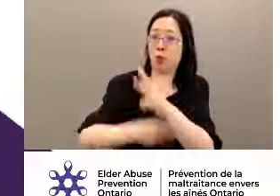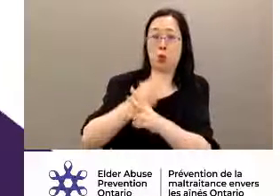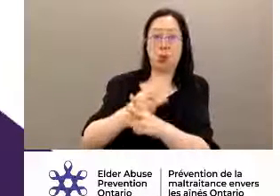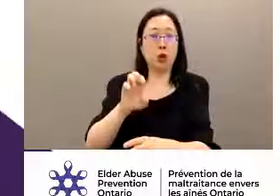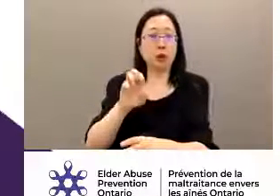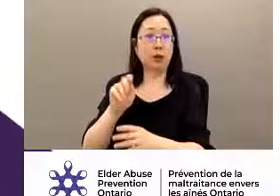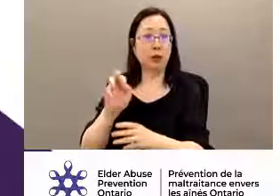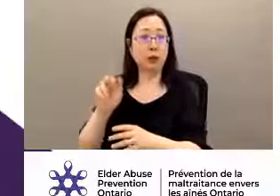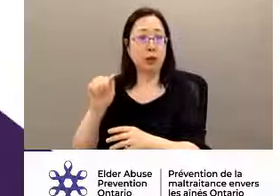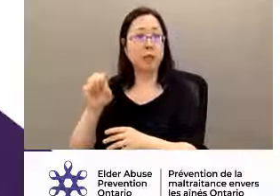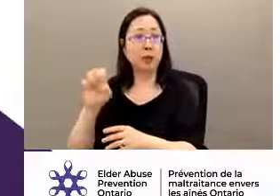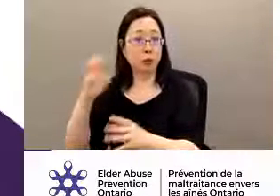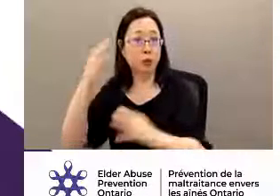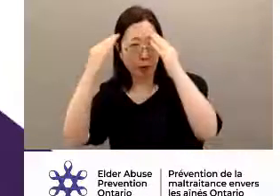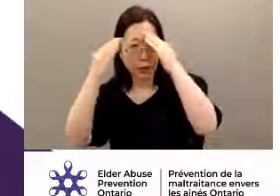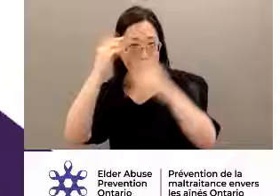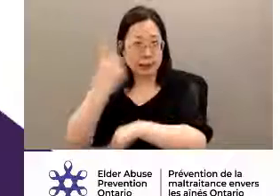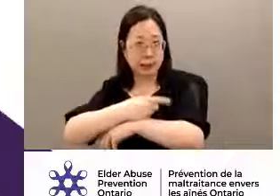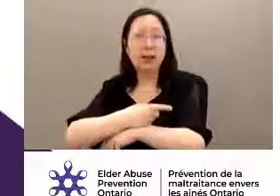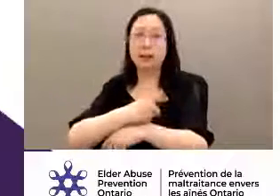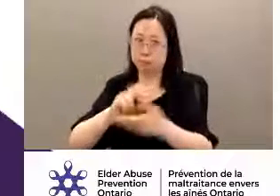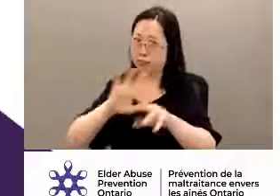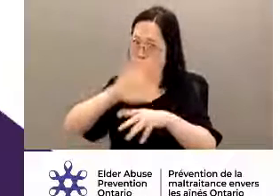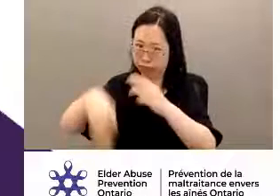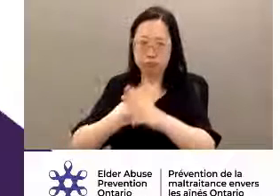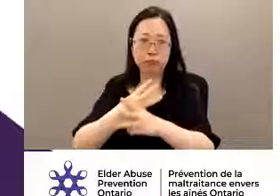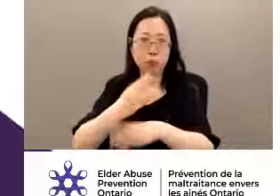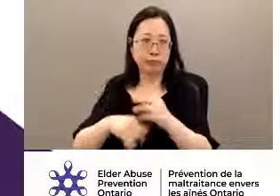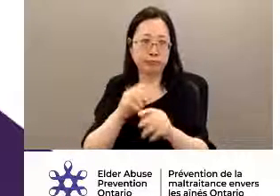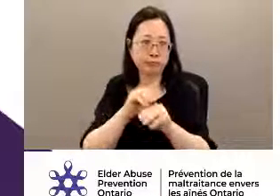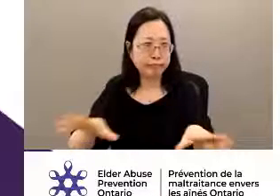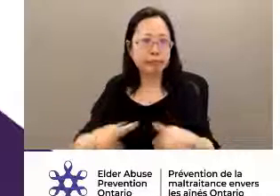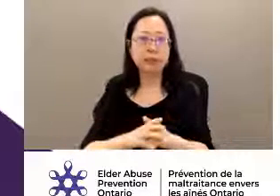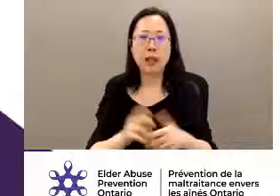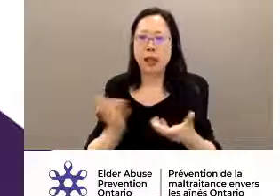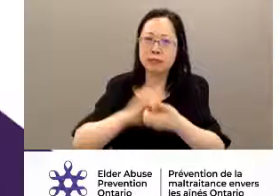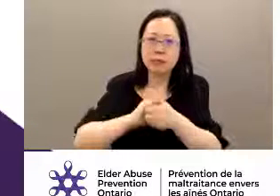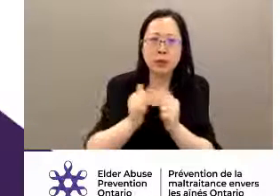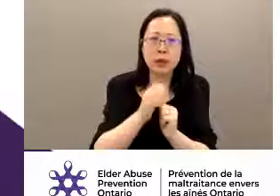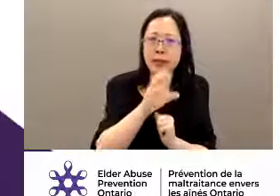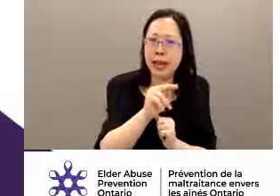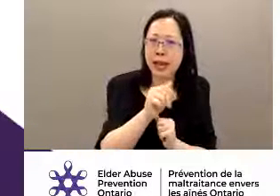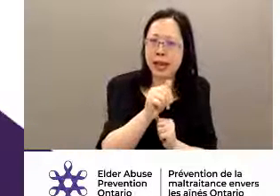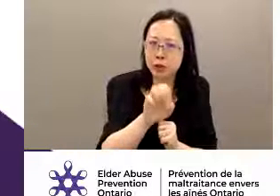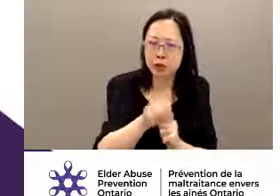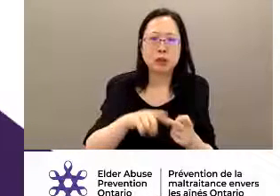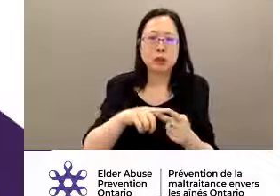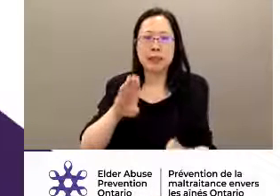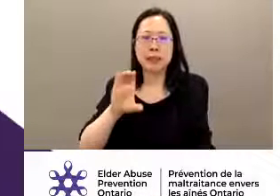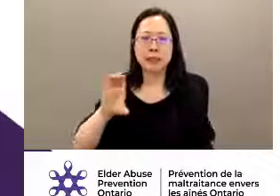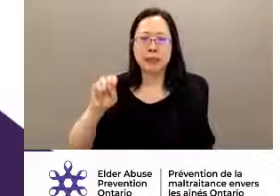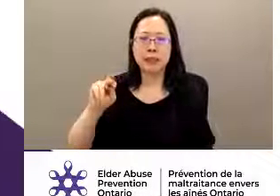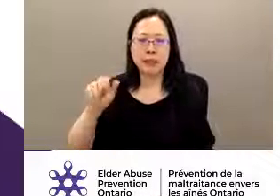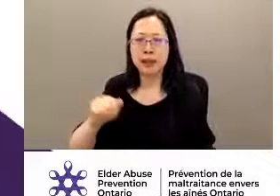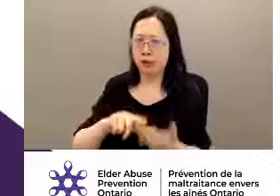June. Both CNPA and EAPO, as well as our partners with CanAge and BCCRN in British